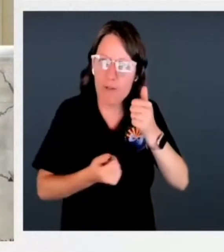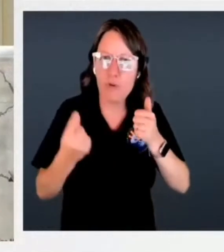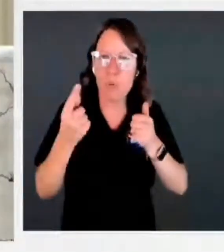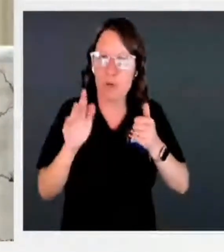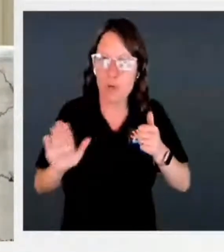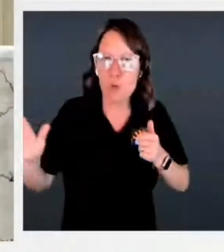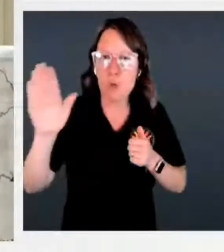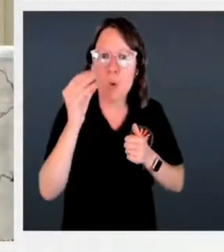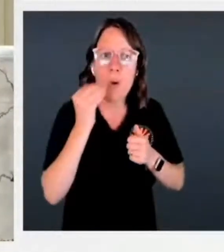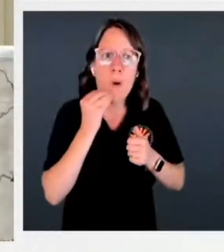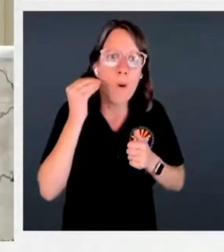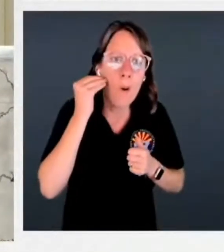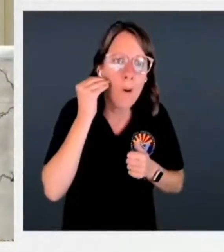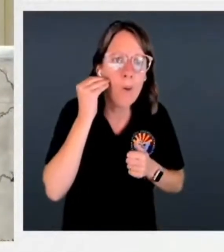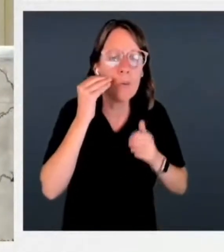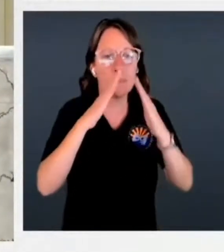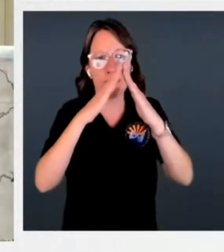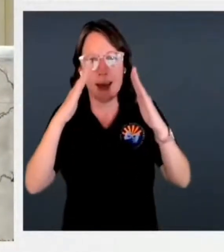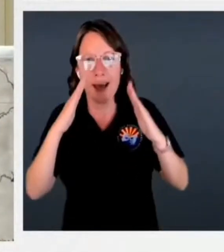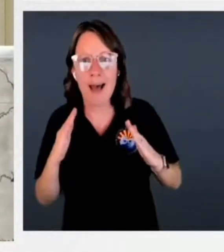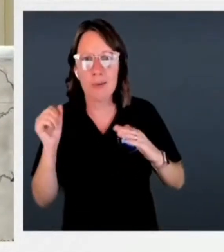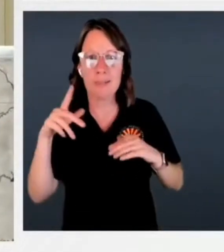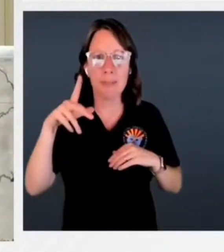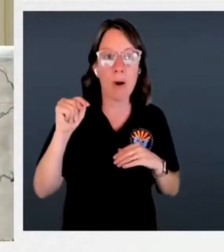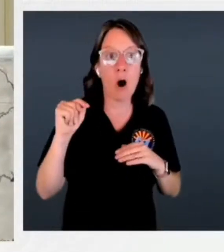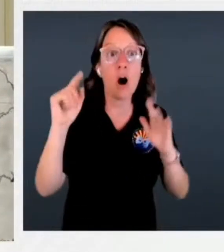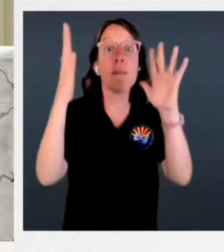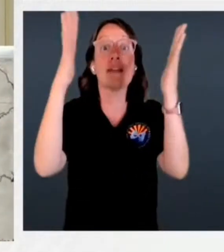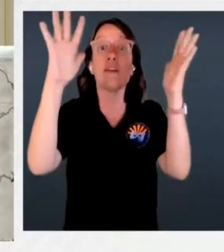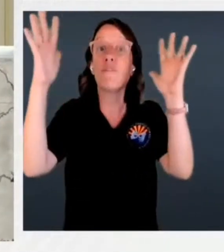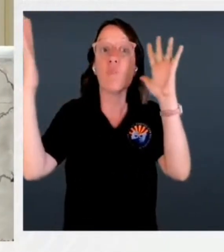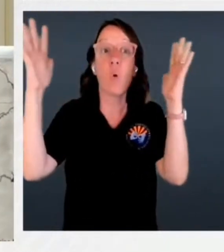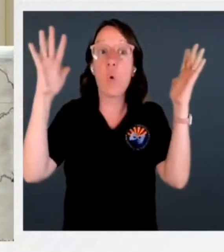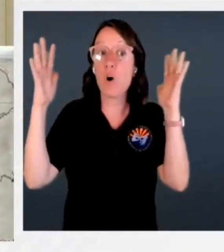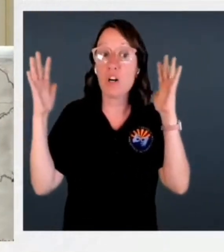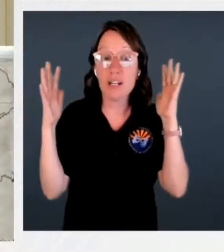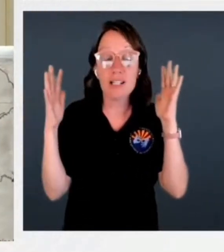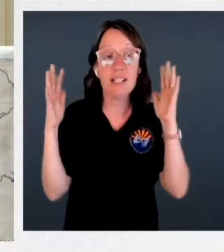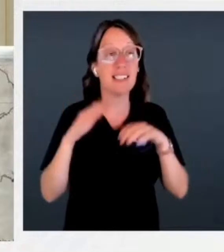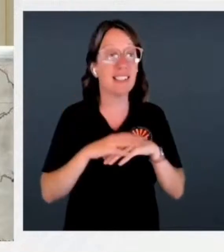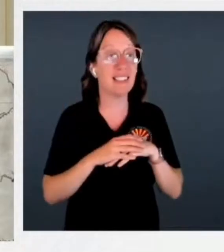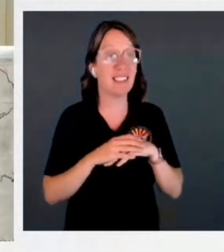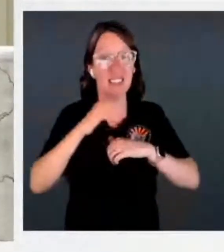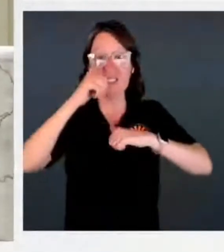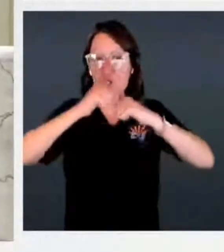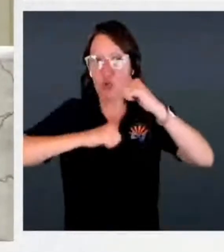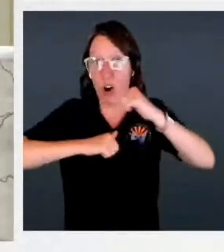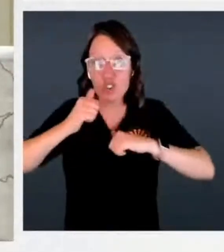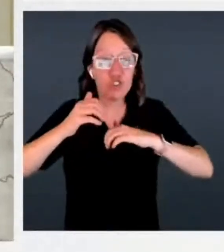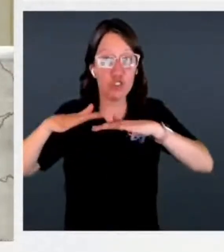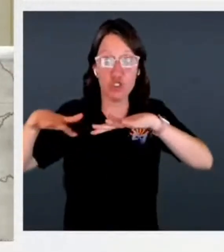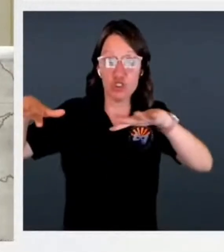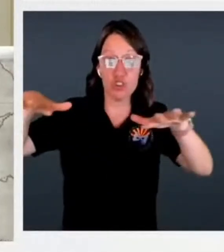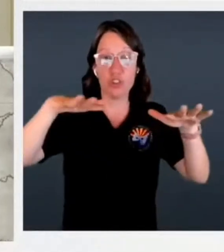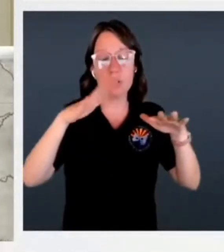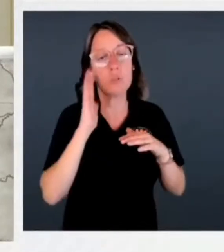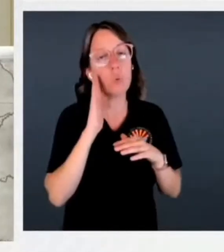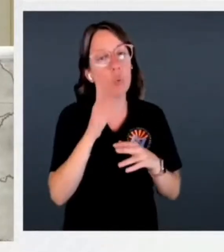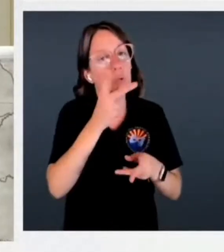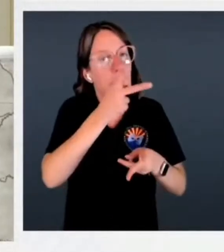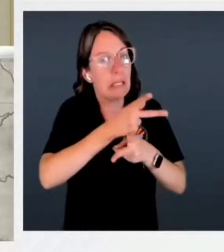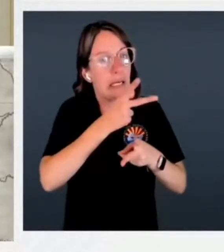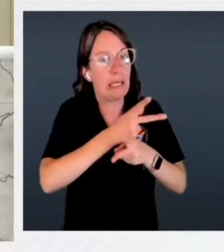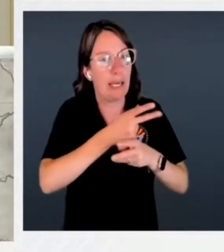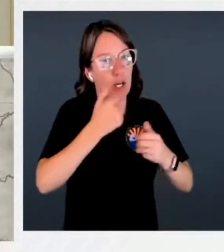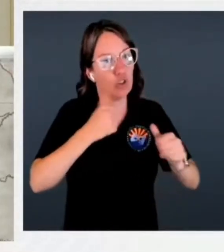infrastructure, the Marble Mountain Wilderness. That's on our radar to take care of it there. So we're gonna continue. An interesting thing,